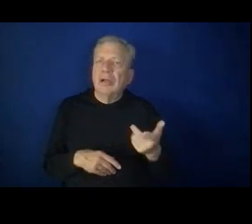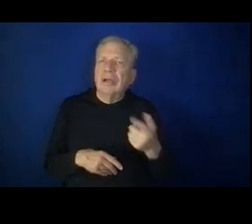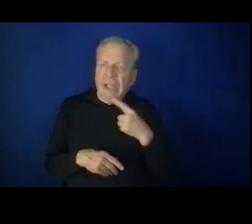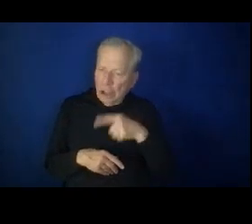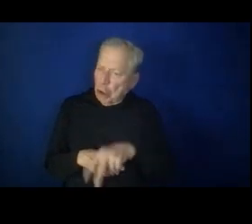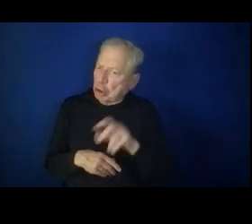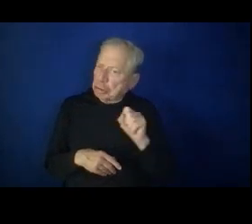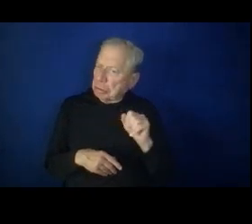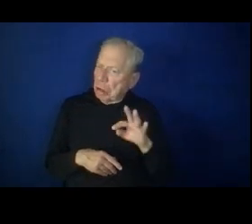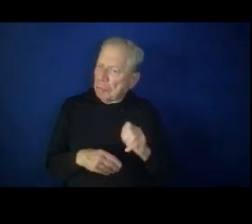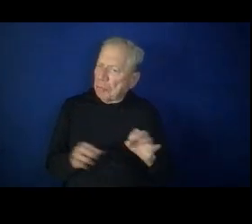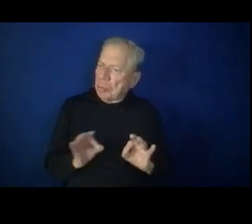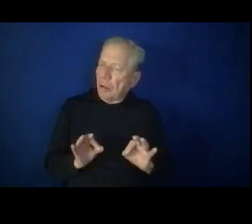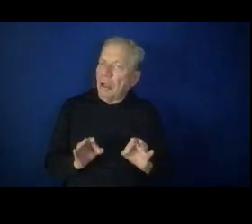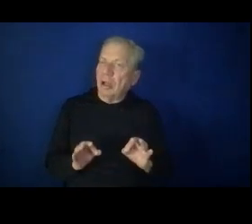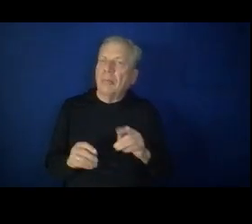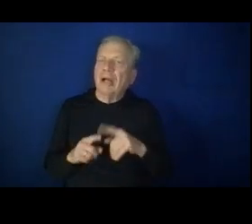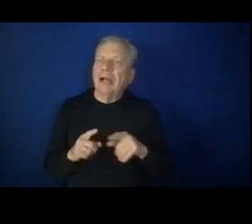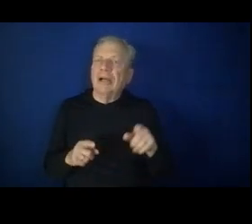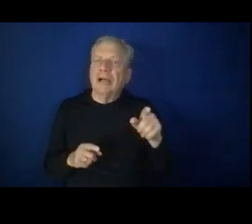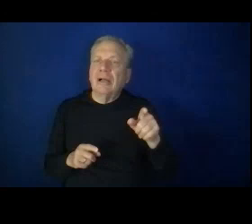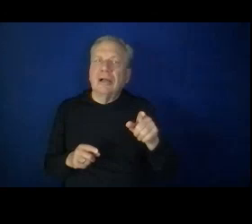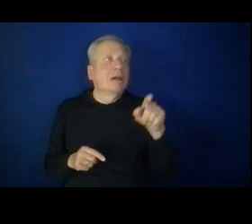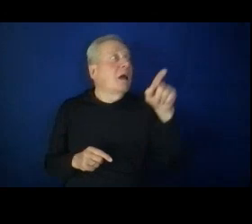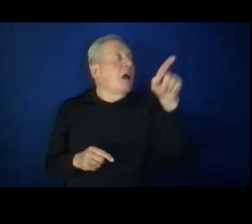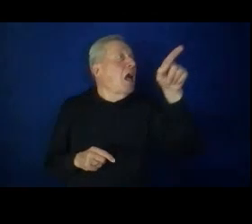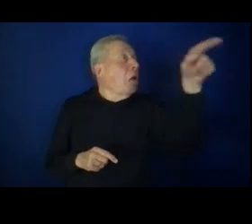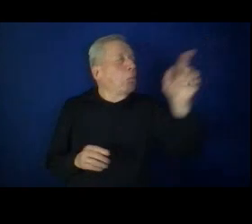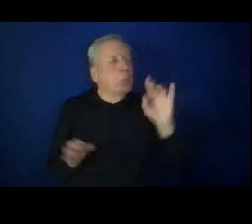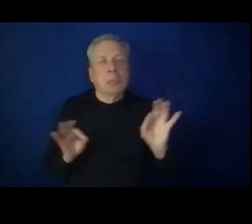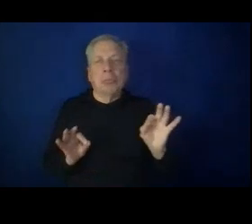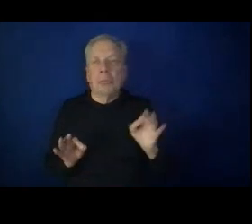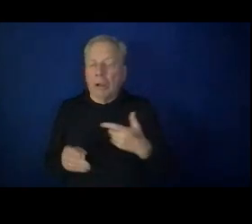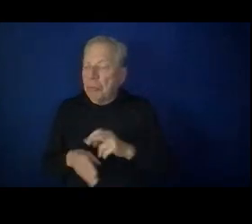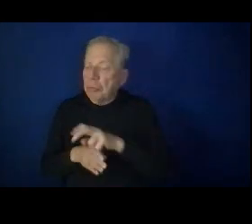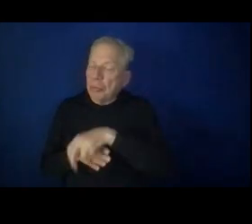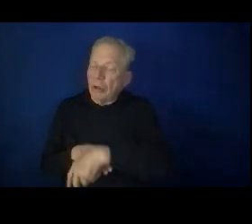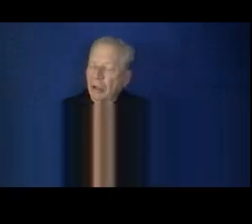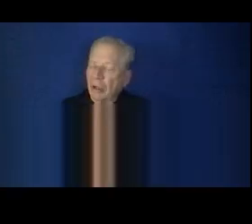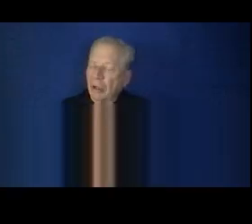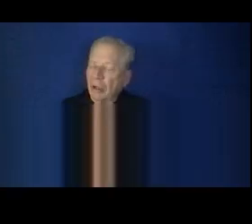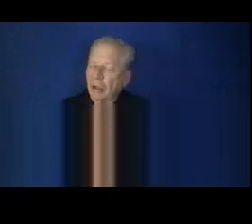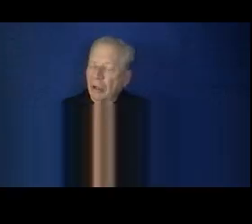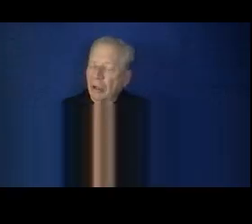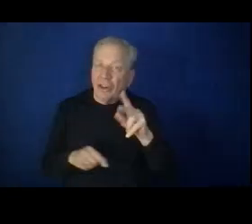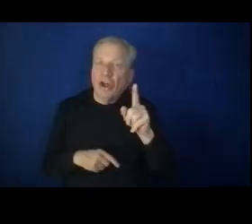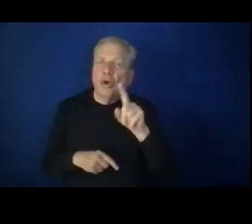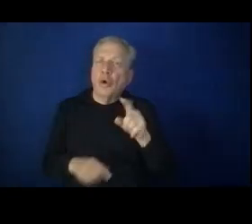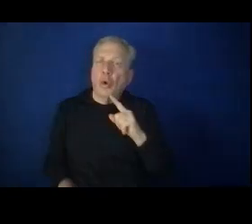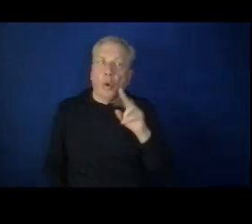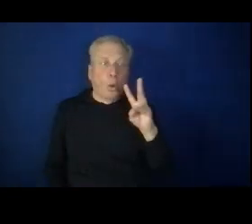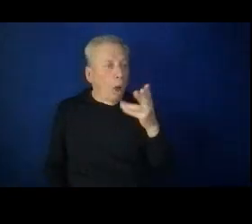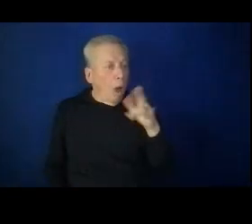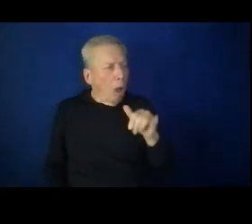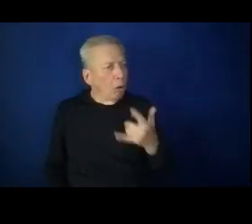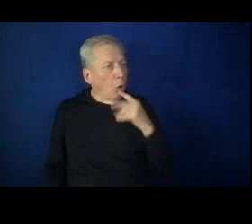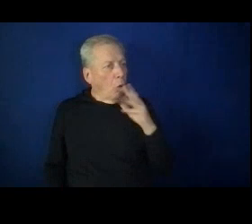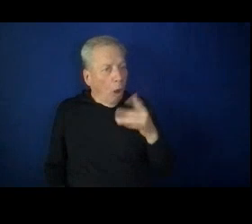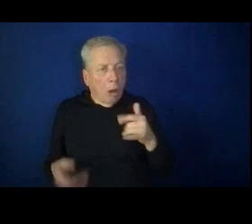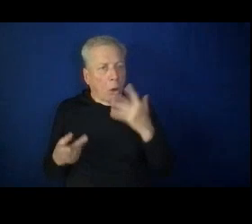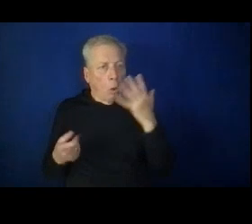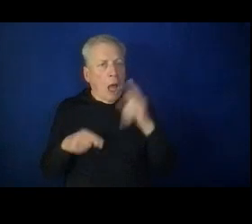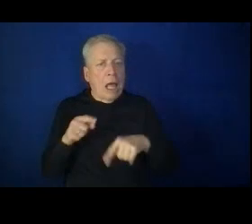right here. The thermal feature is way over there. Maybe the question. Why can't we be any closer to